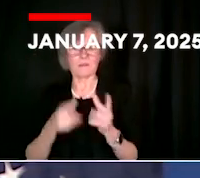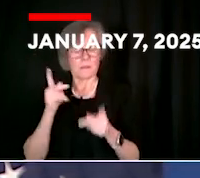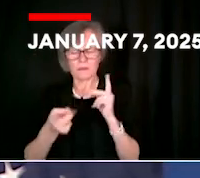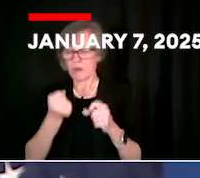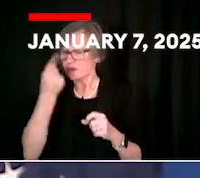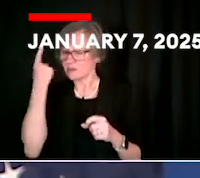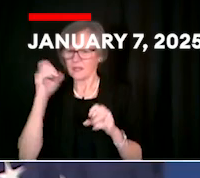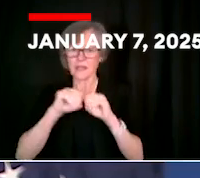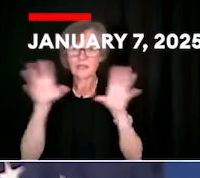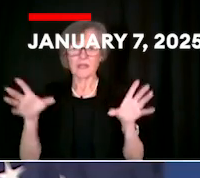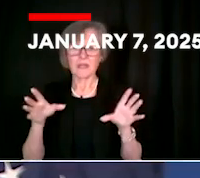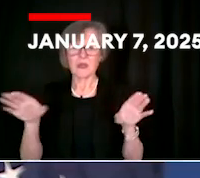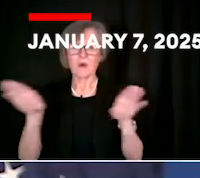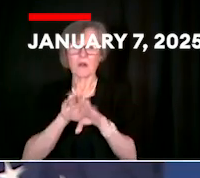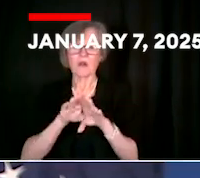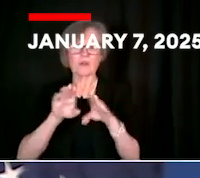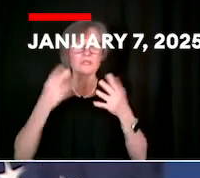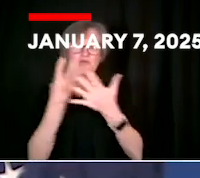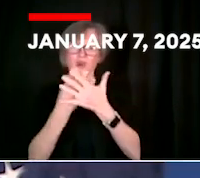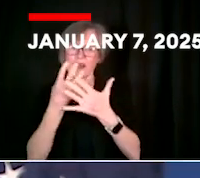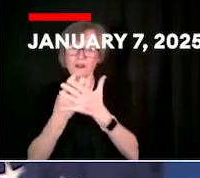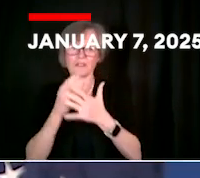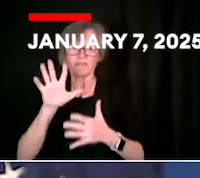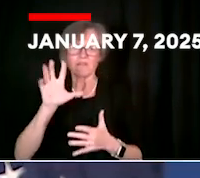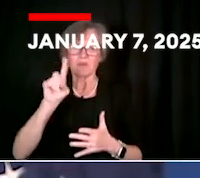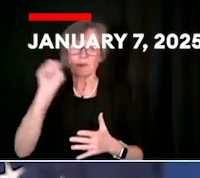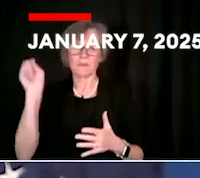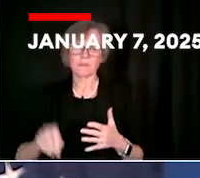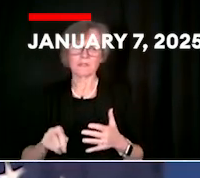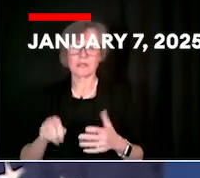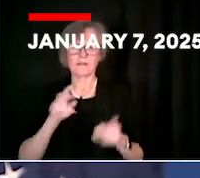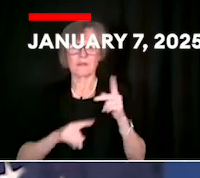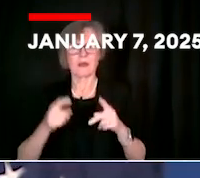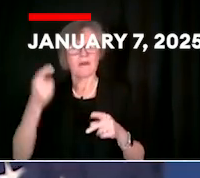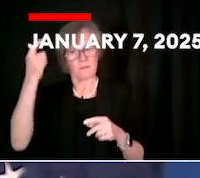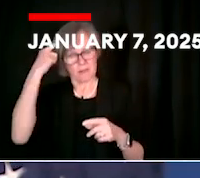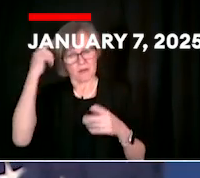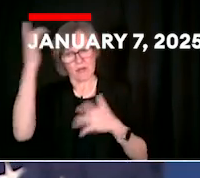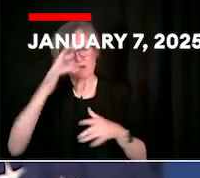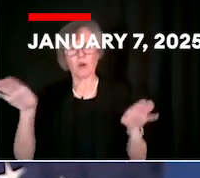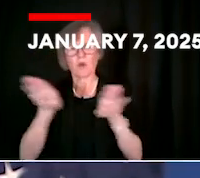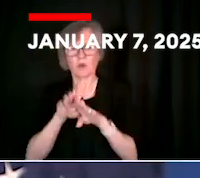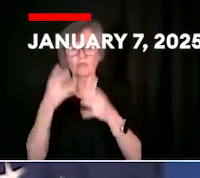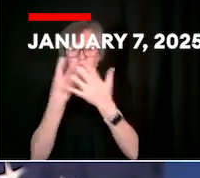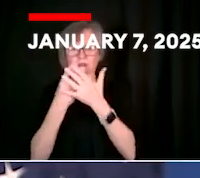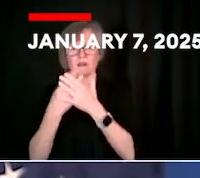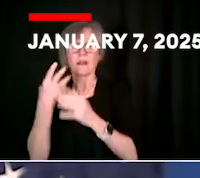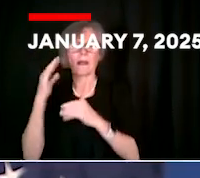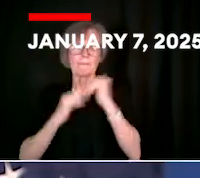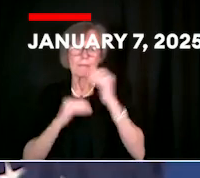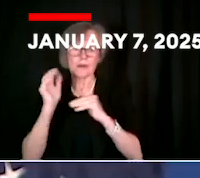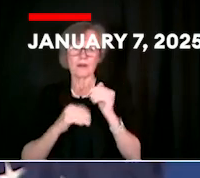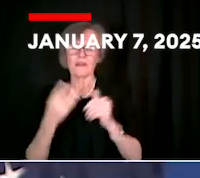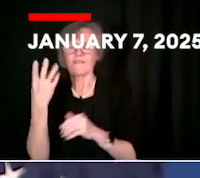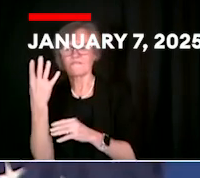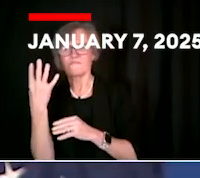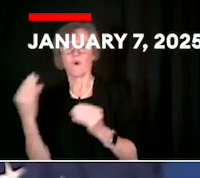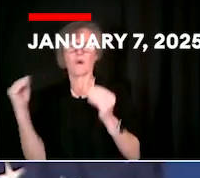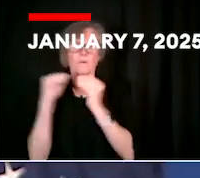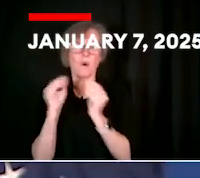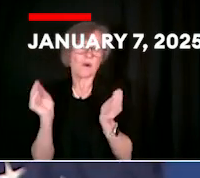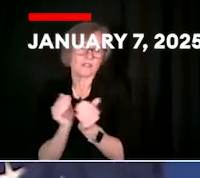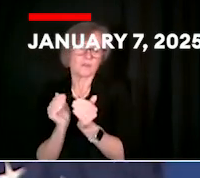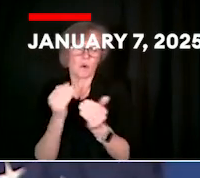We're closing Rikers. 51% of the people there have mental health illness. We're closing Rikers. We're building 4 more small Rikers. That doesn't solve a